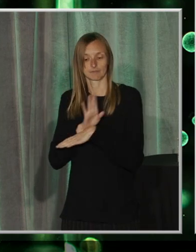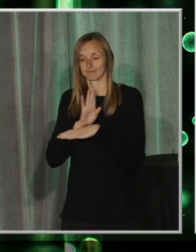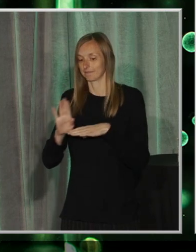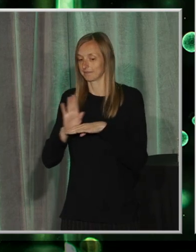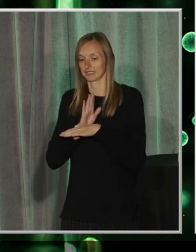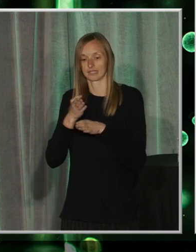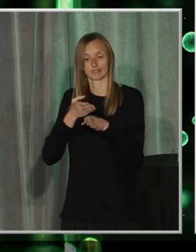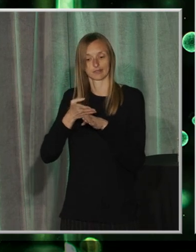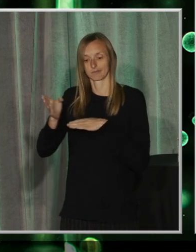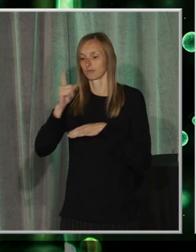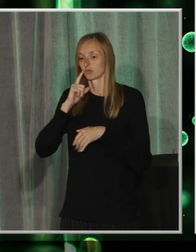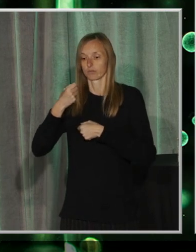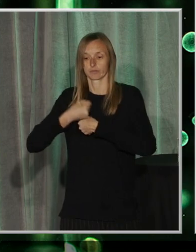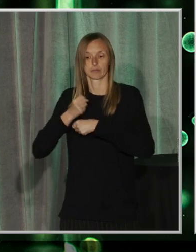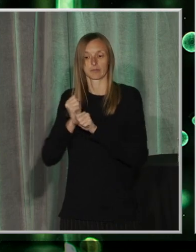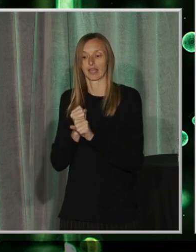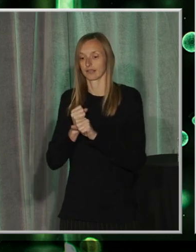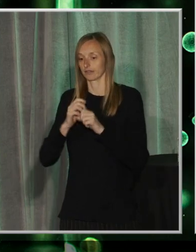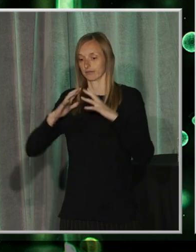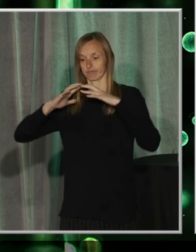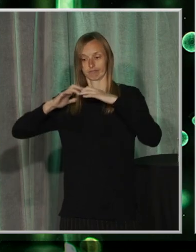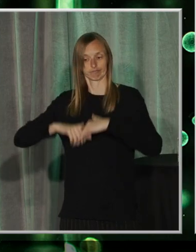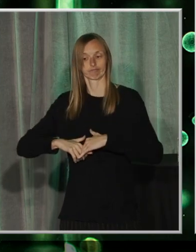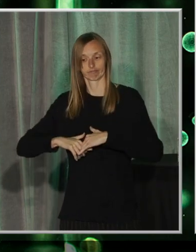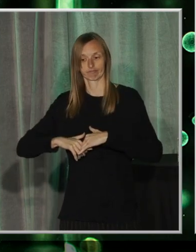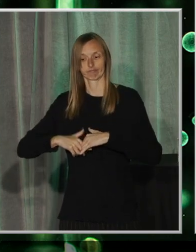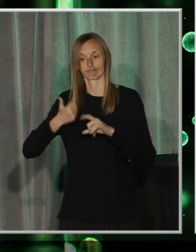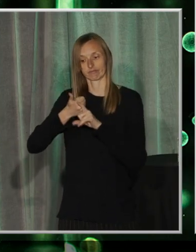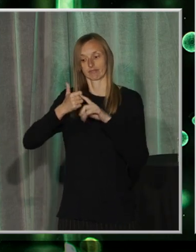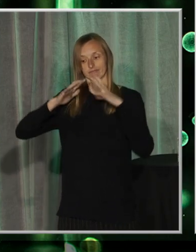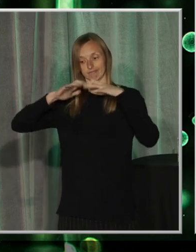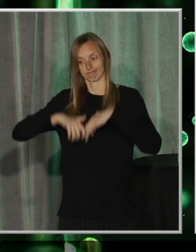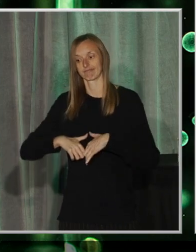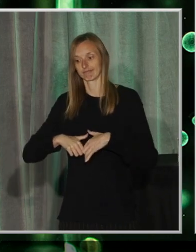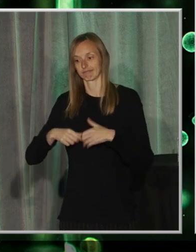that manufactures biodegradable plastic packages.